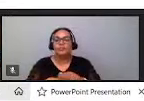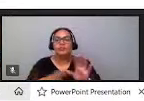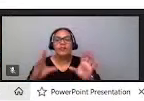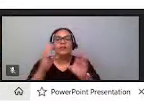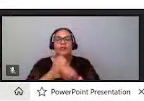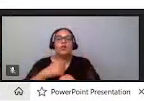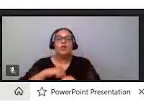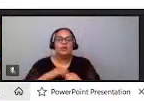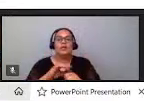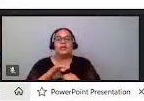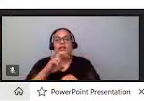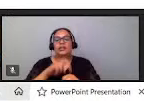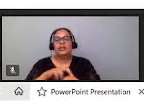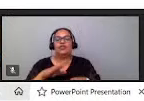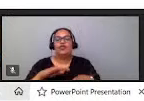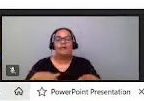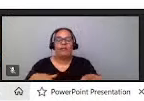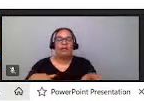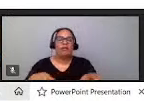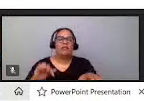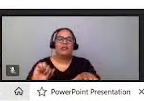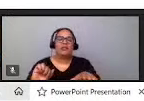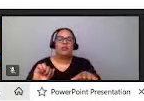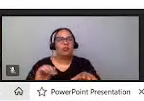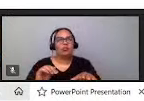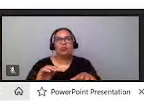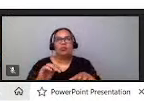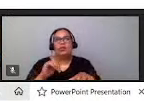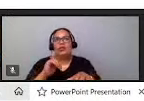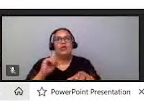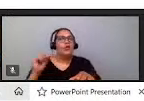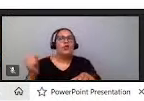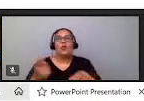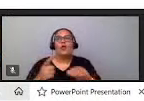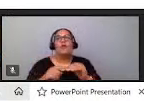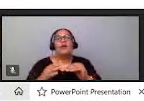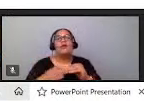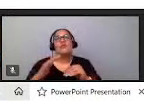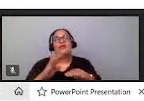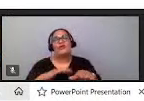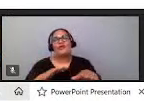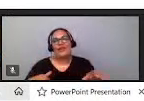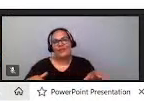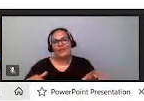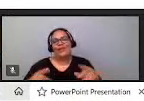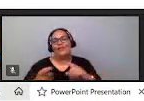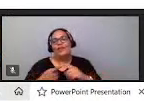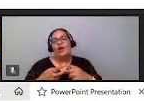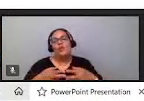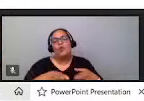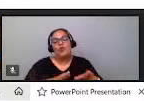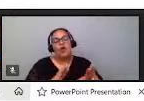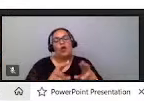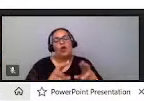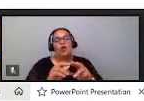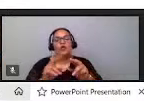to get all the traffic uh um or or not even all most of the traffic from road to rail and